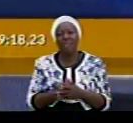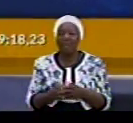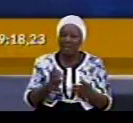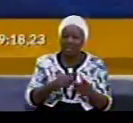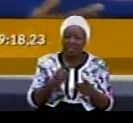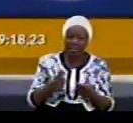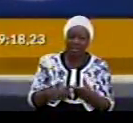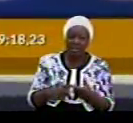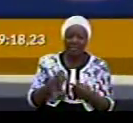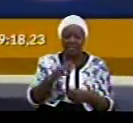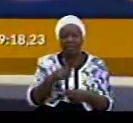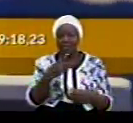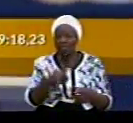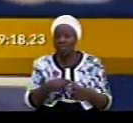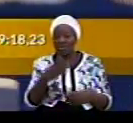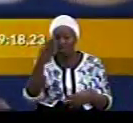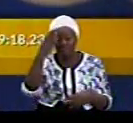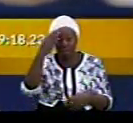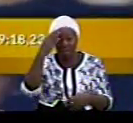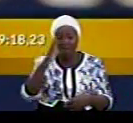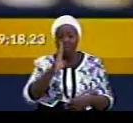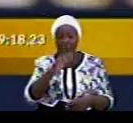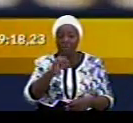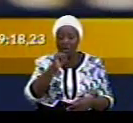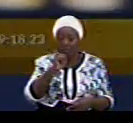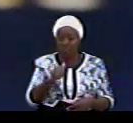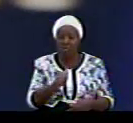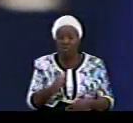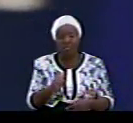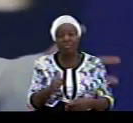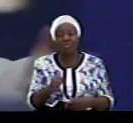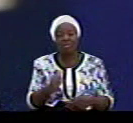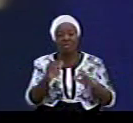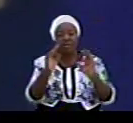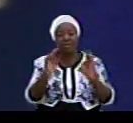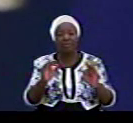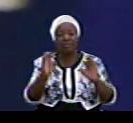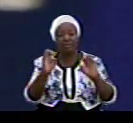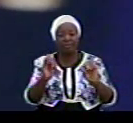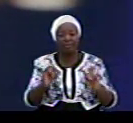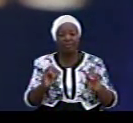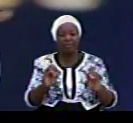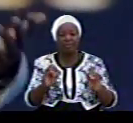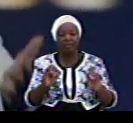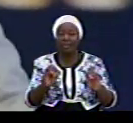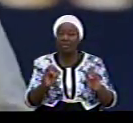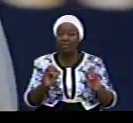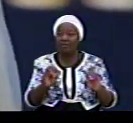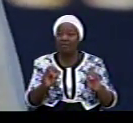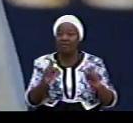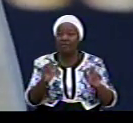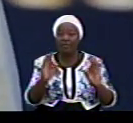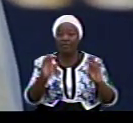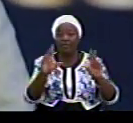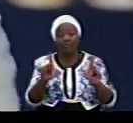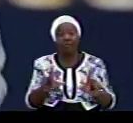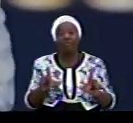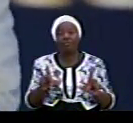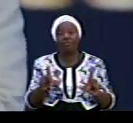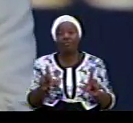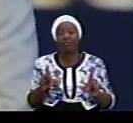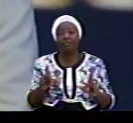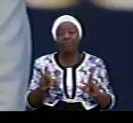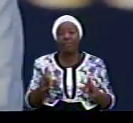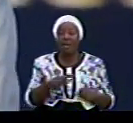Spirit will take him and he will land in the fire, sometimes in the water, to destroy him.